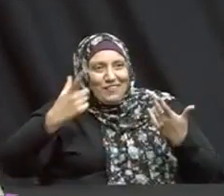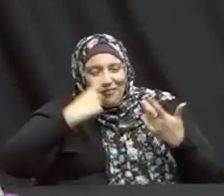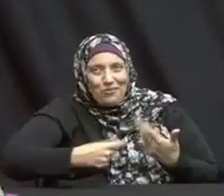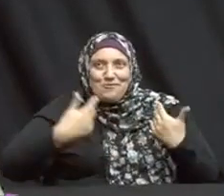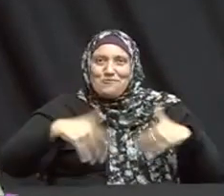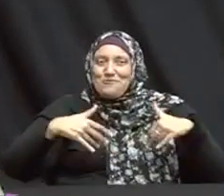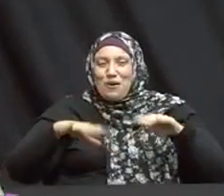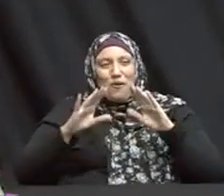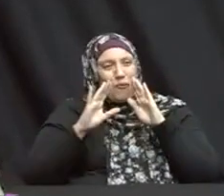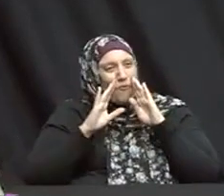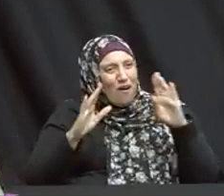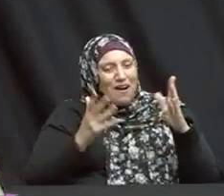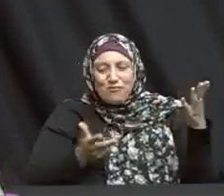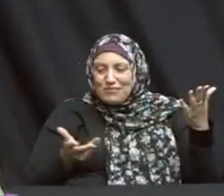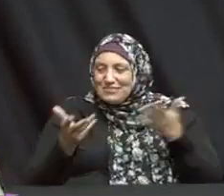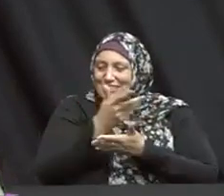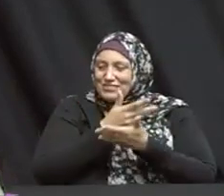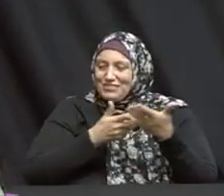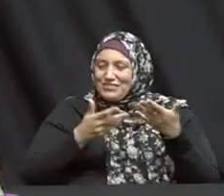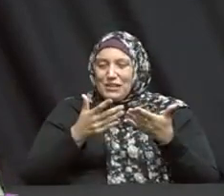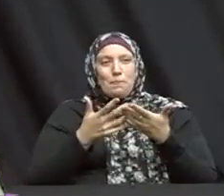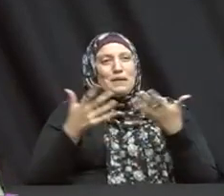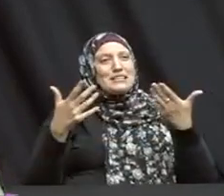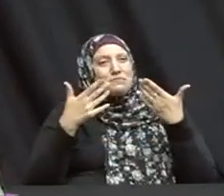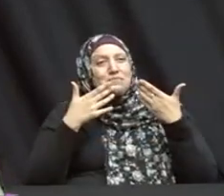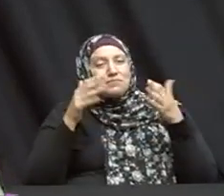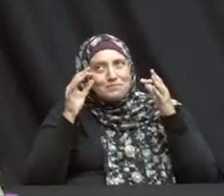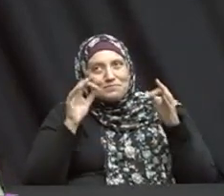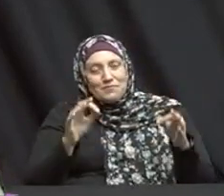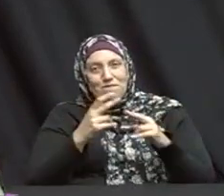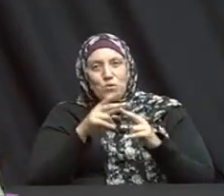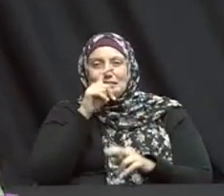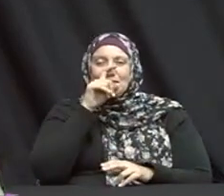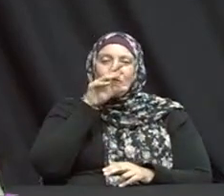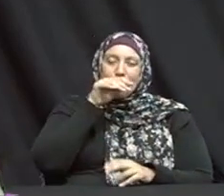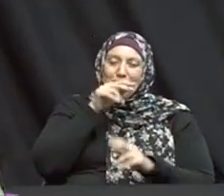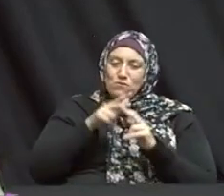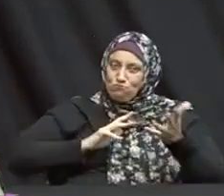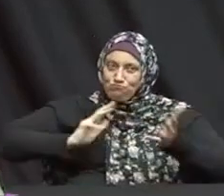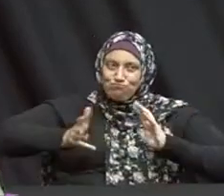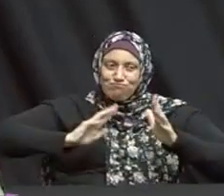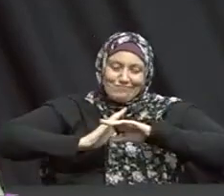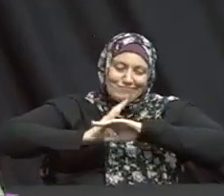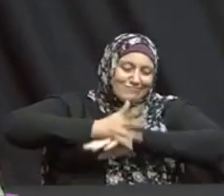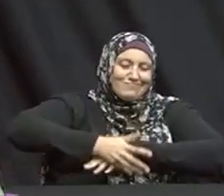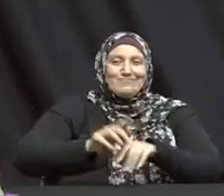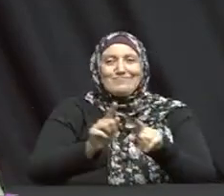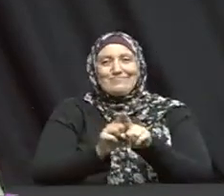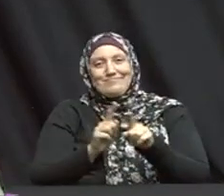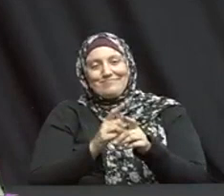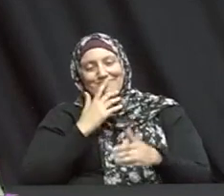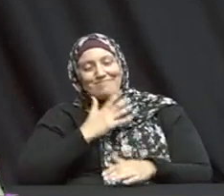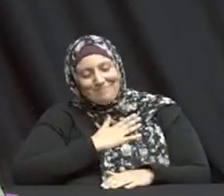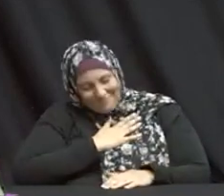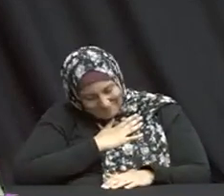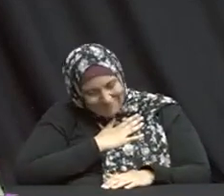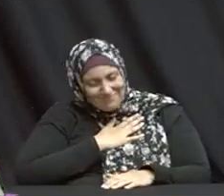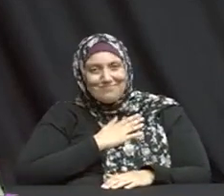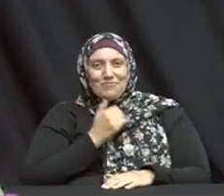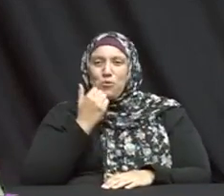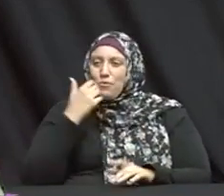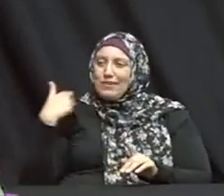much. And a special thanks to also Sister Rebecca for doing her hard work as well, as always, as she's been doing very regularly for